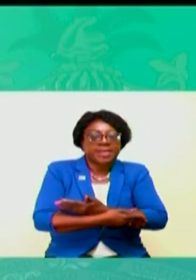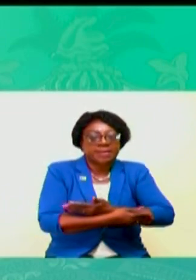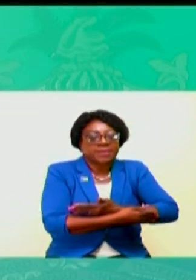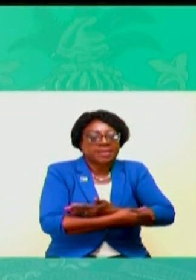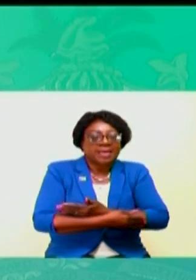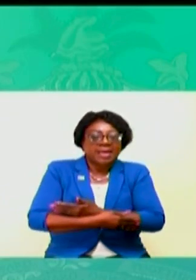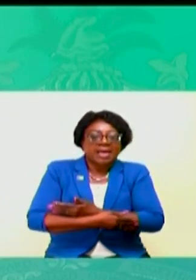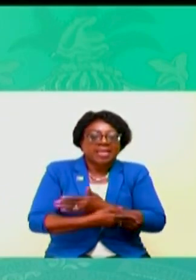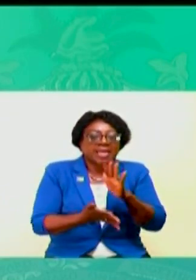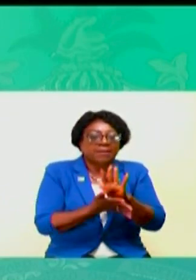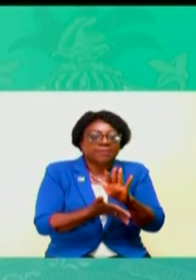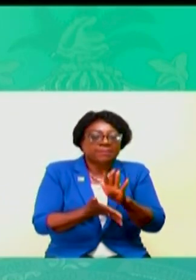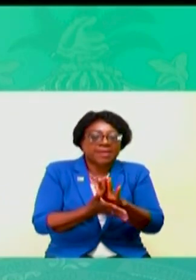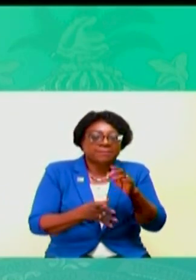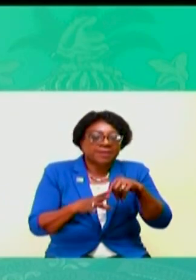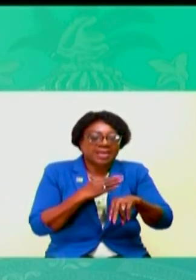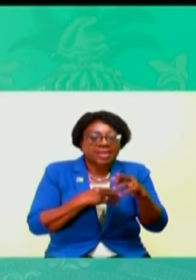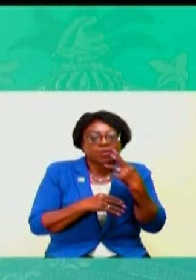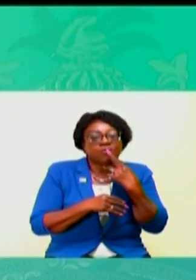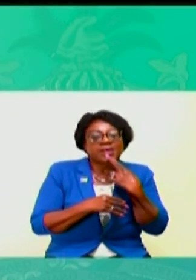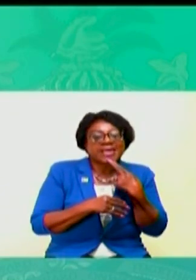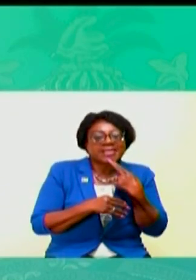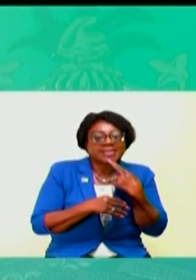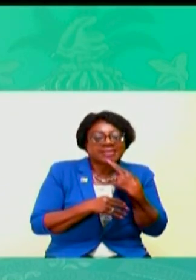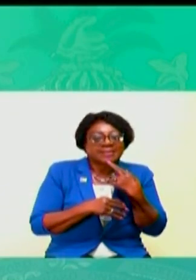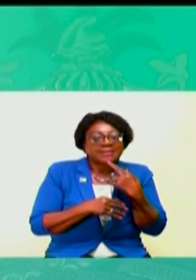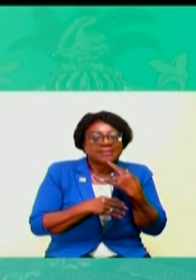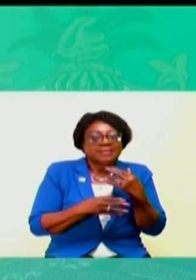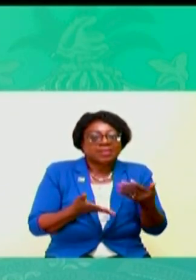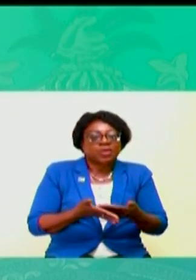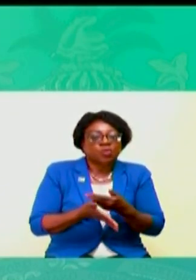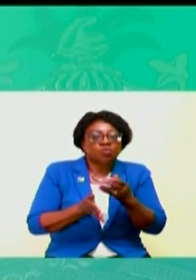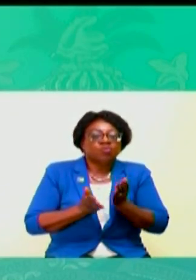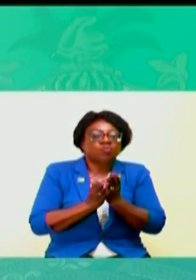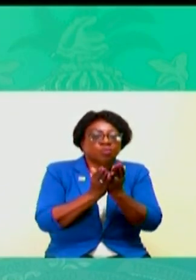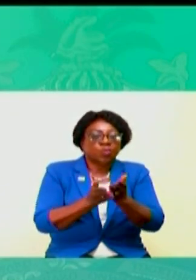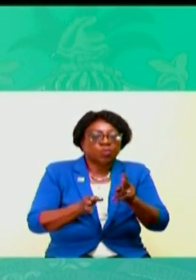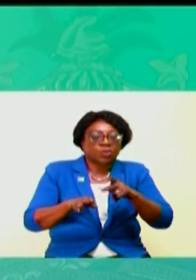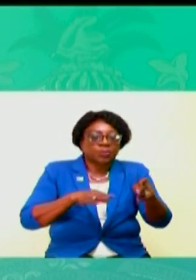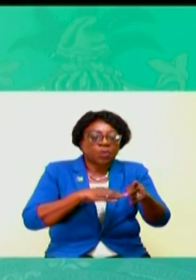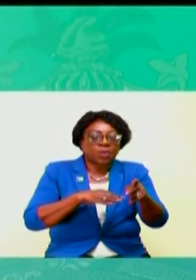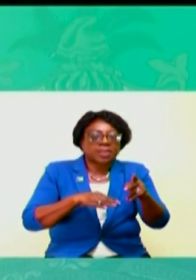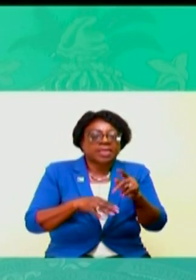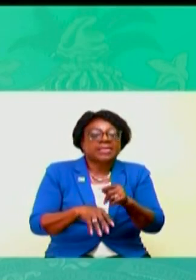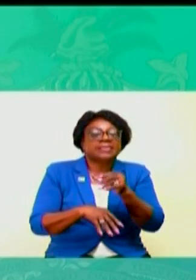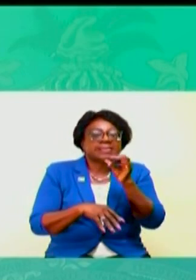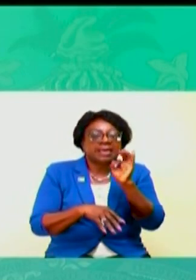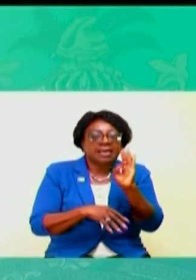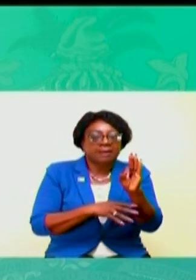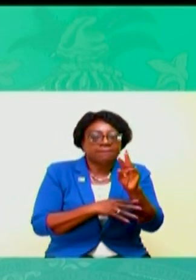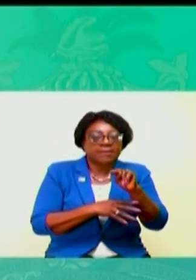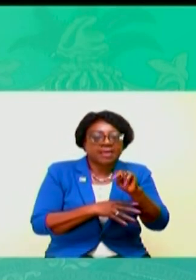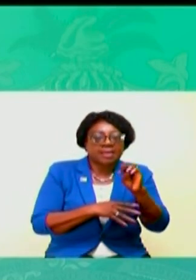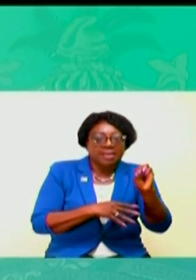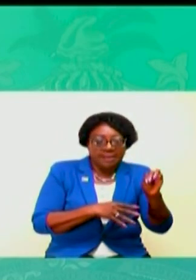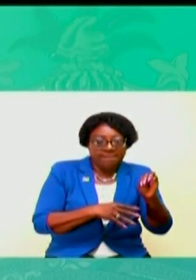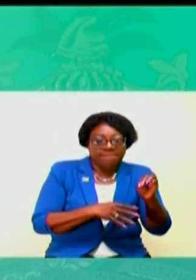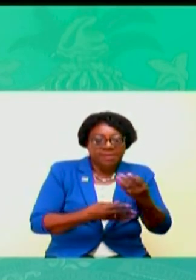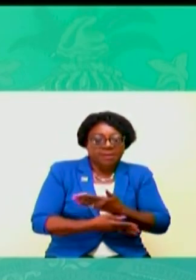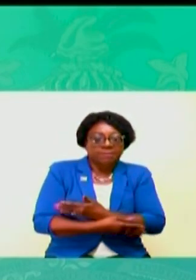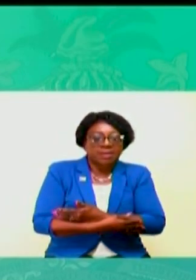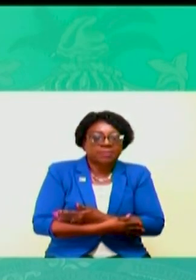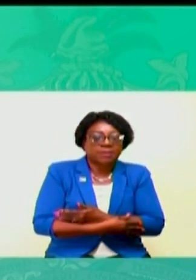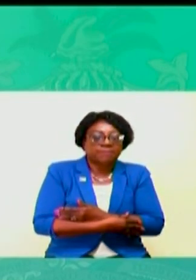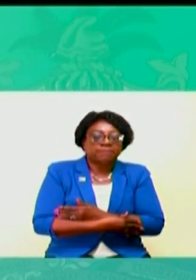See, the Nassau cruise port is the FNM baby. Now, admittedly, I usually dismiss